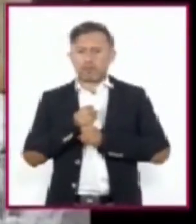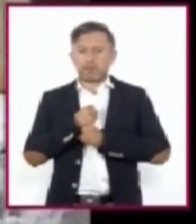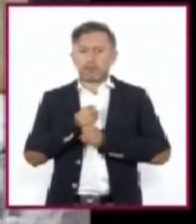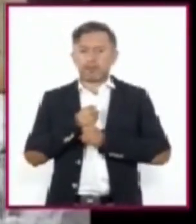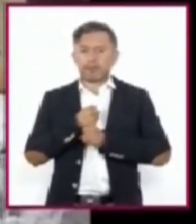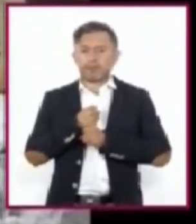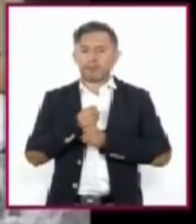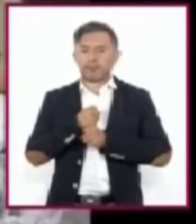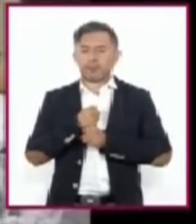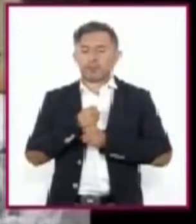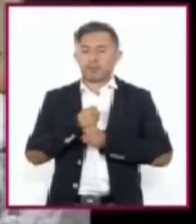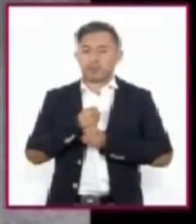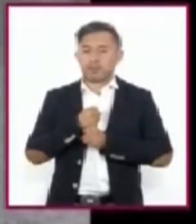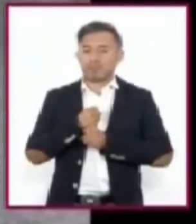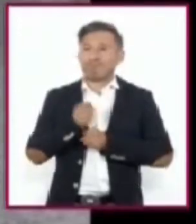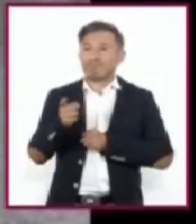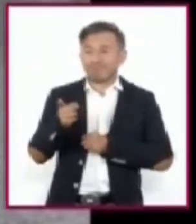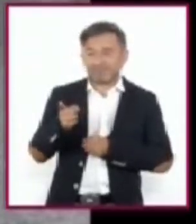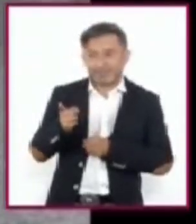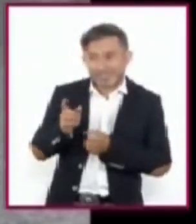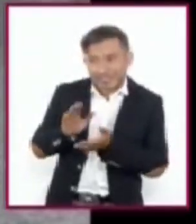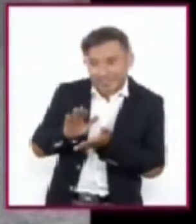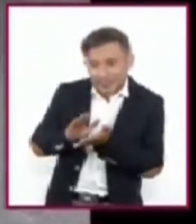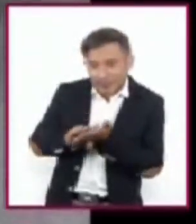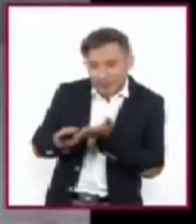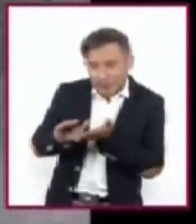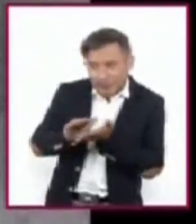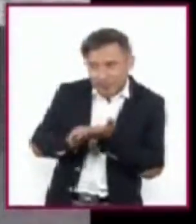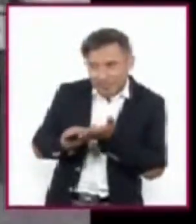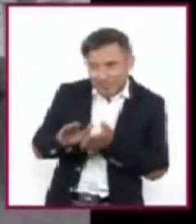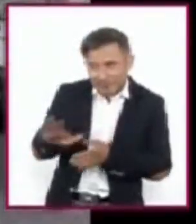Get it. Excuse me.